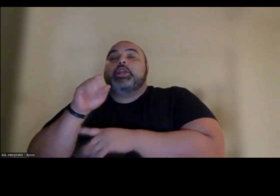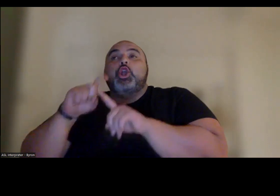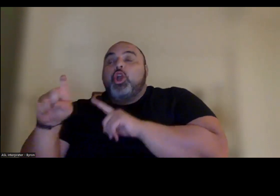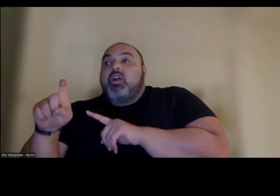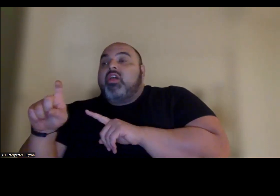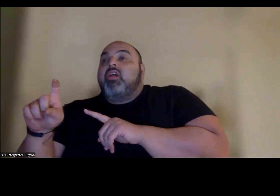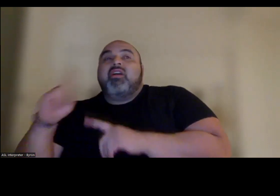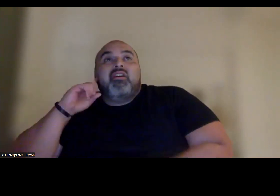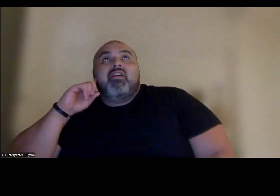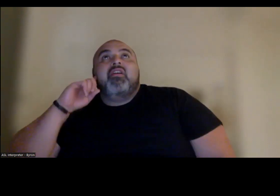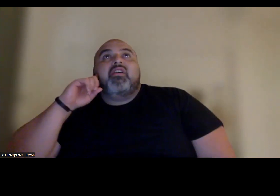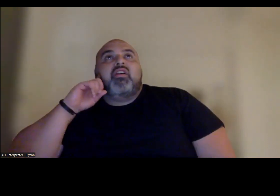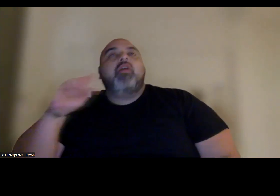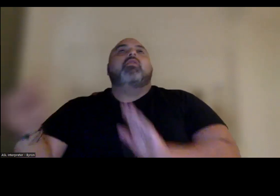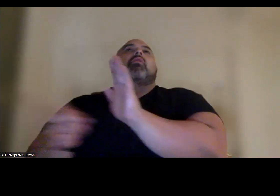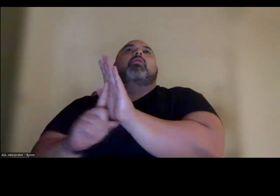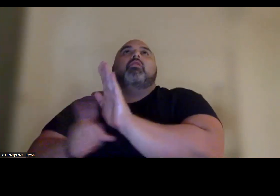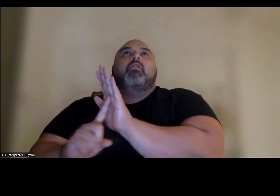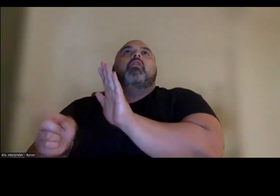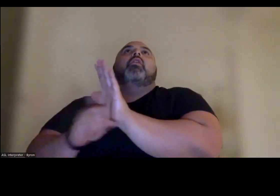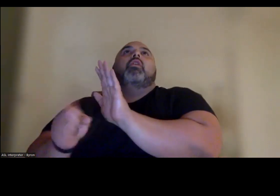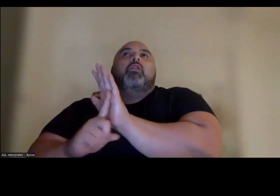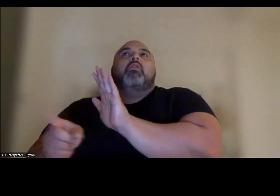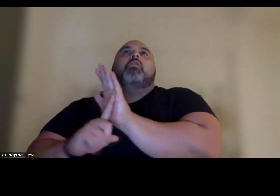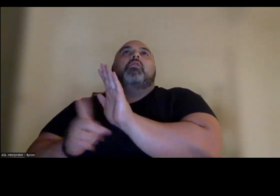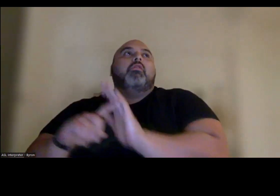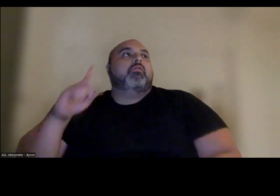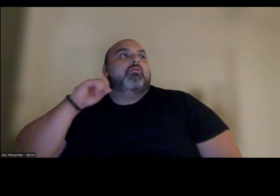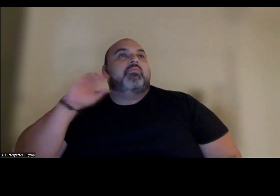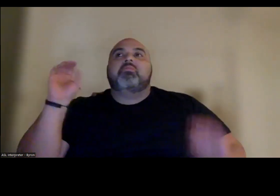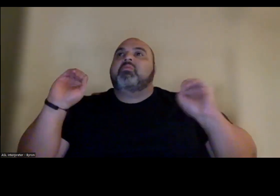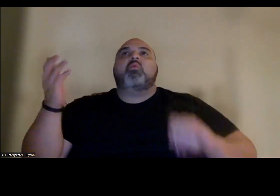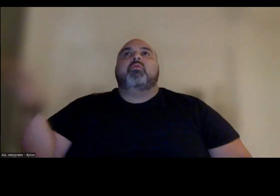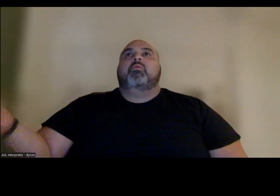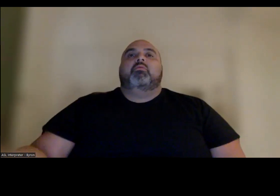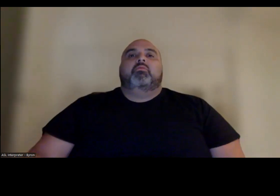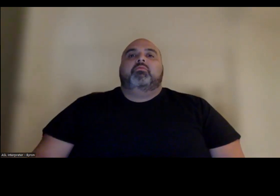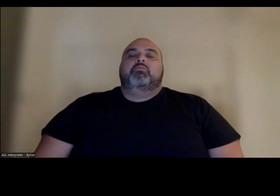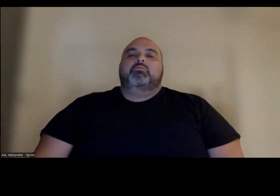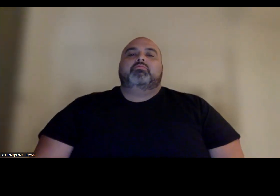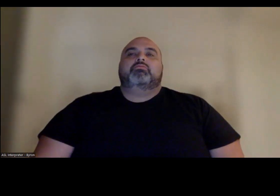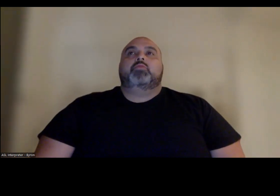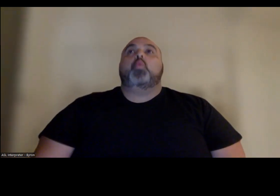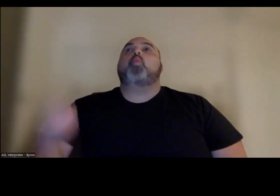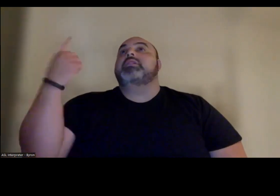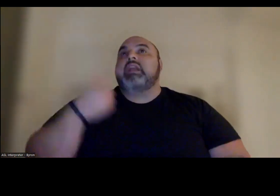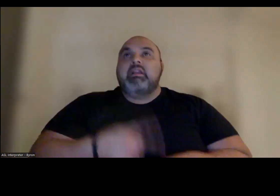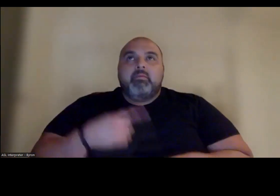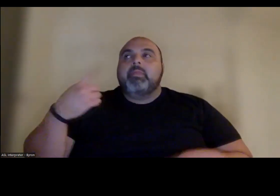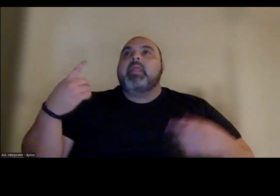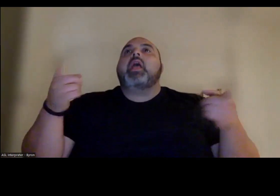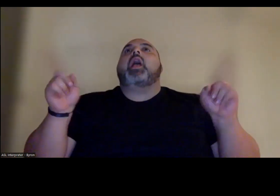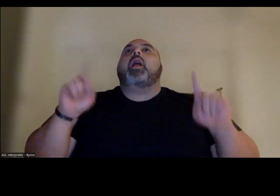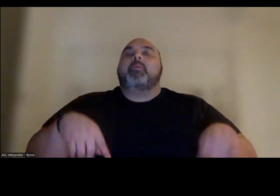just hear it ring and ring and ring, nobody answering. Finally, one time where this was